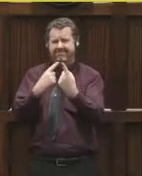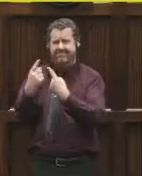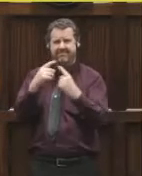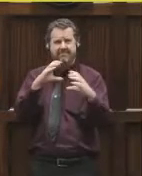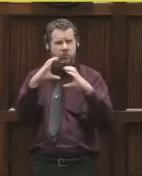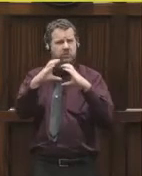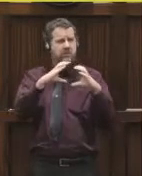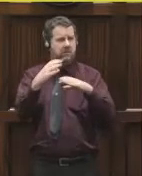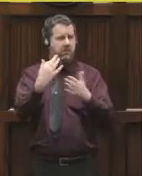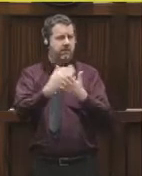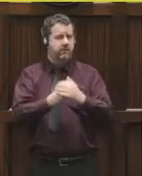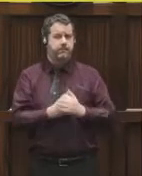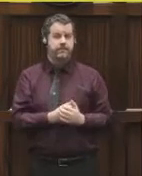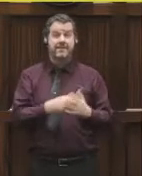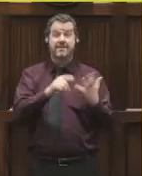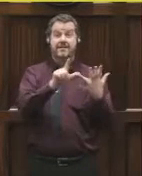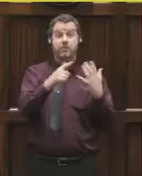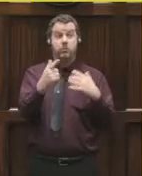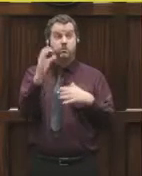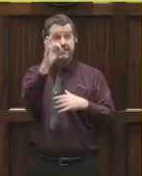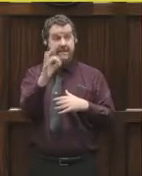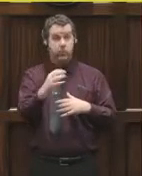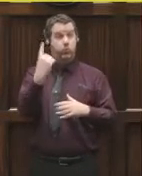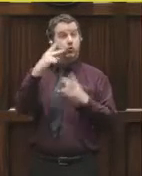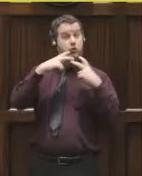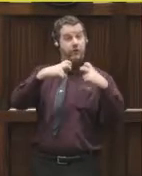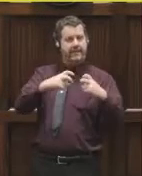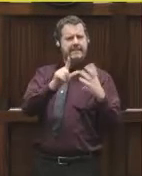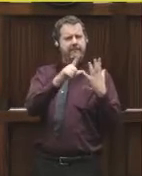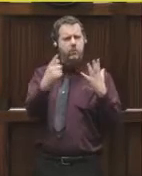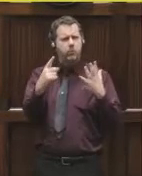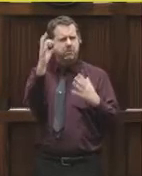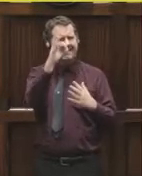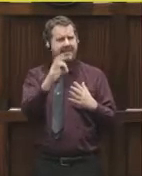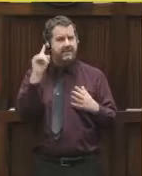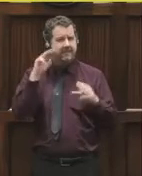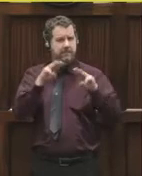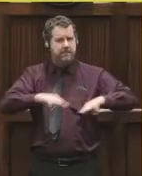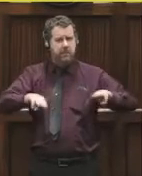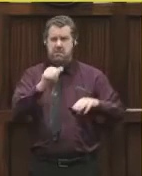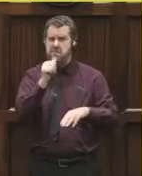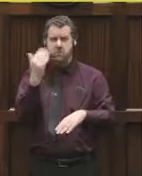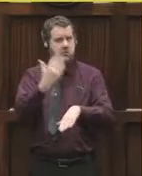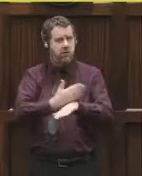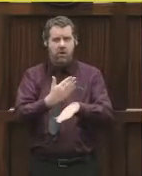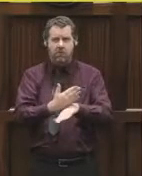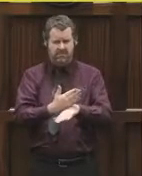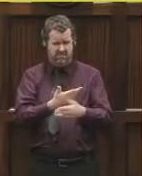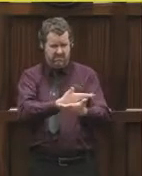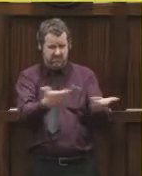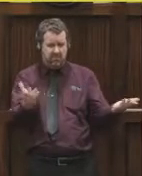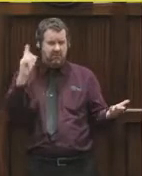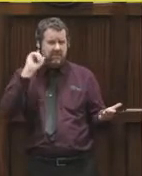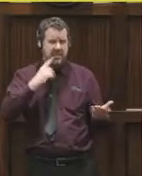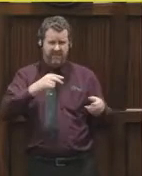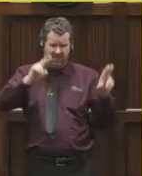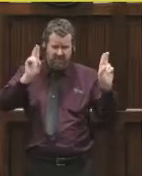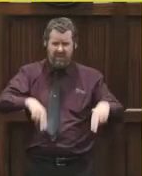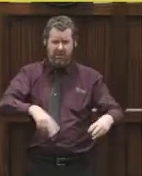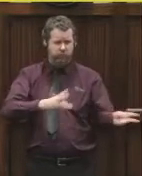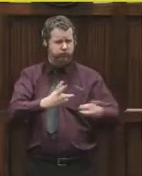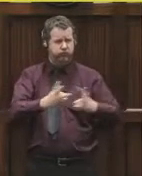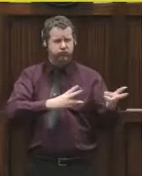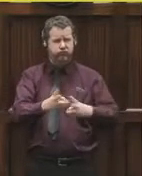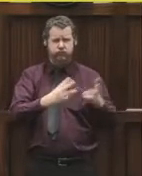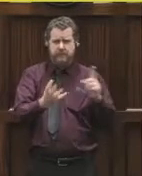71% of deaf people in one survey were unemployed. They're fully capable of working productively, but